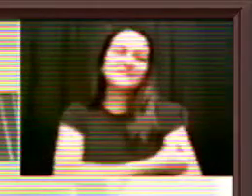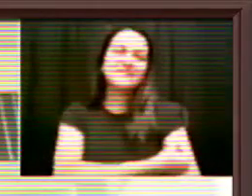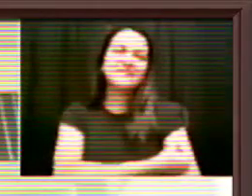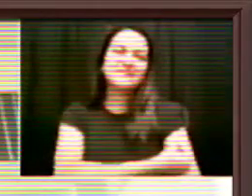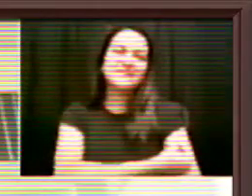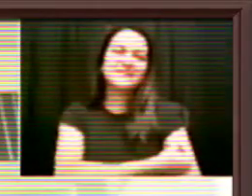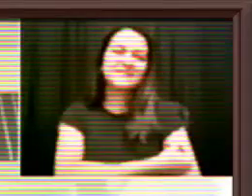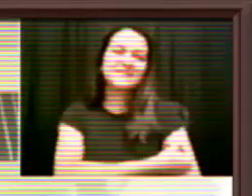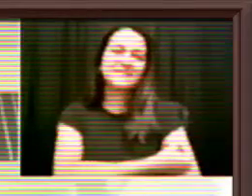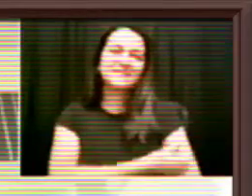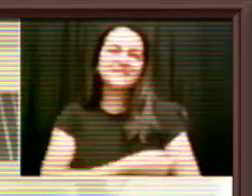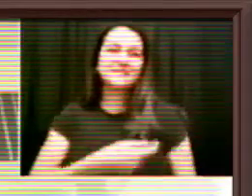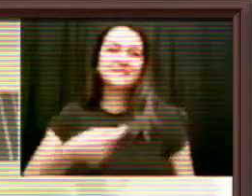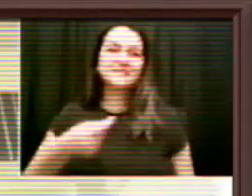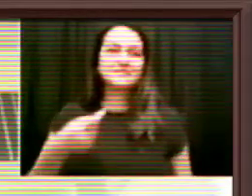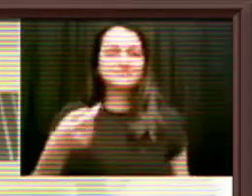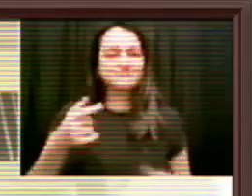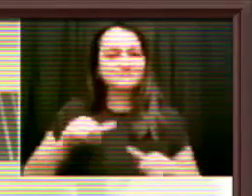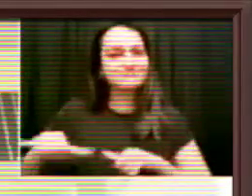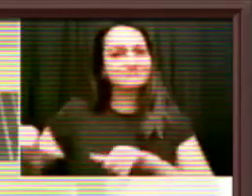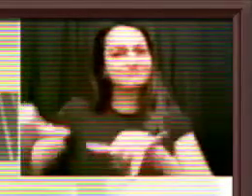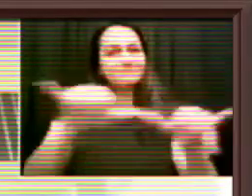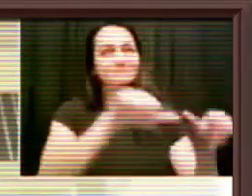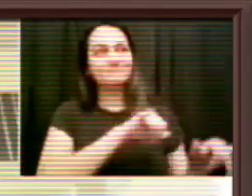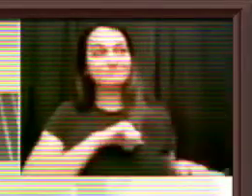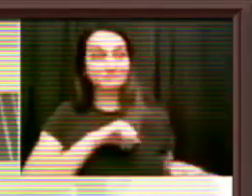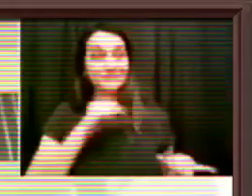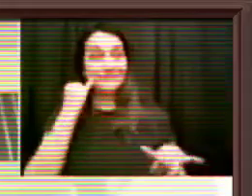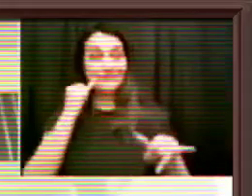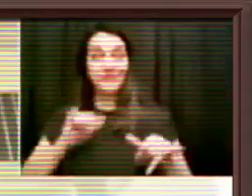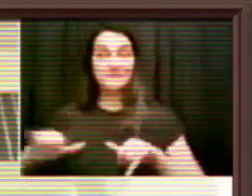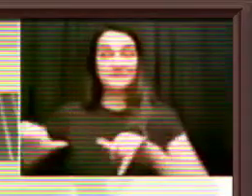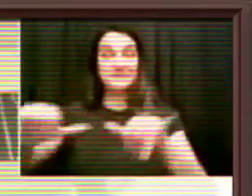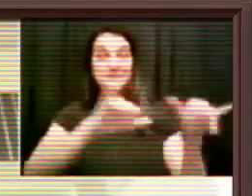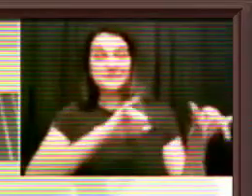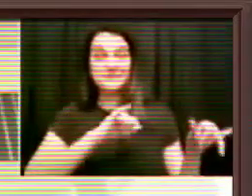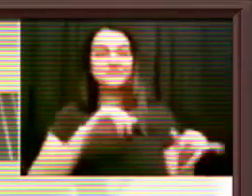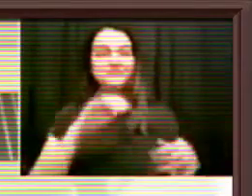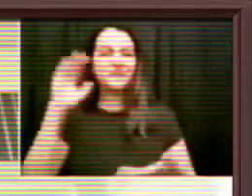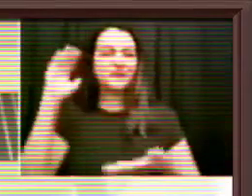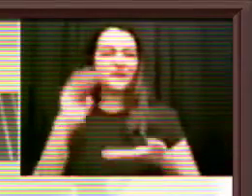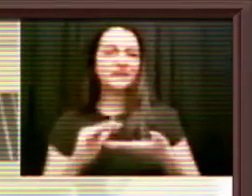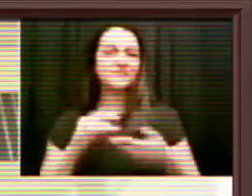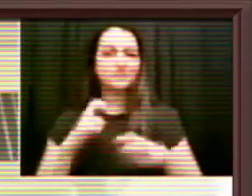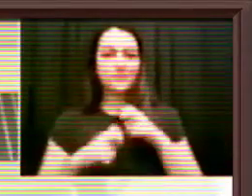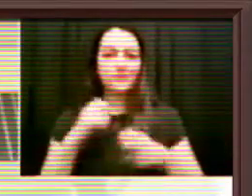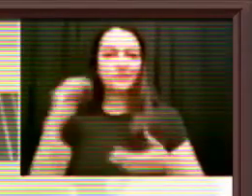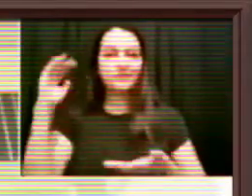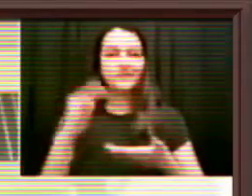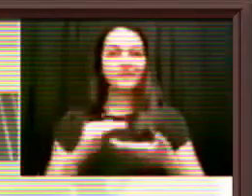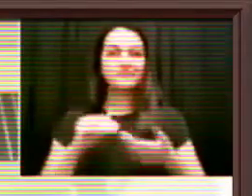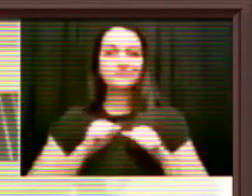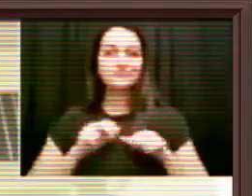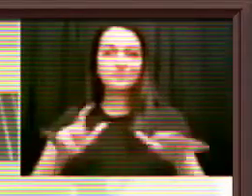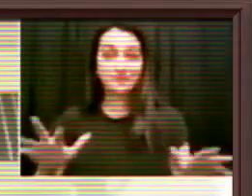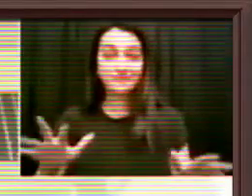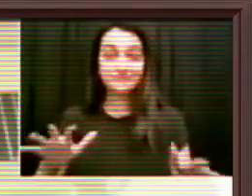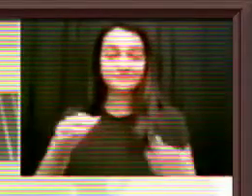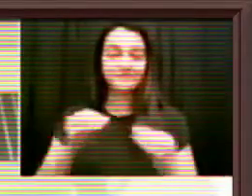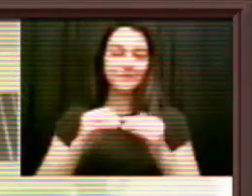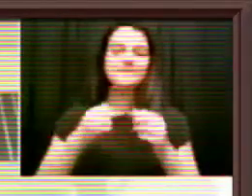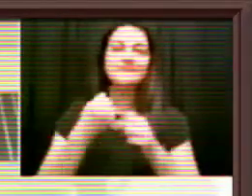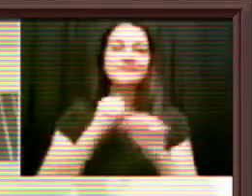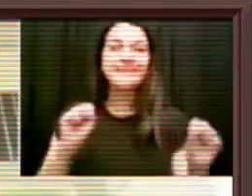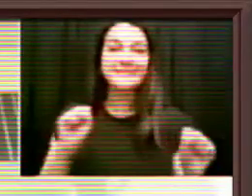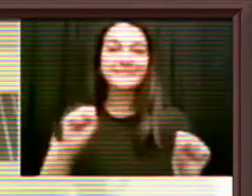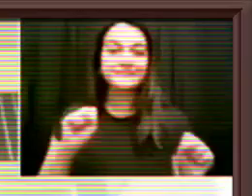your government is out here killing over 500,000 people and killing, and why these world leaders are killing millions of people around